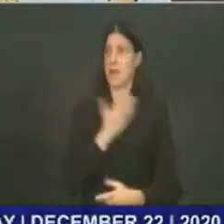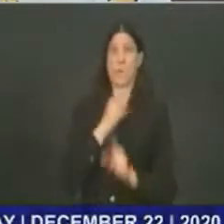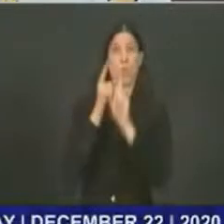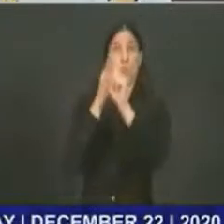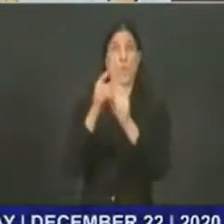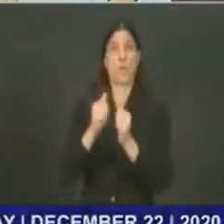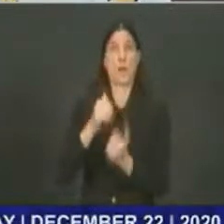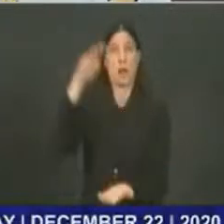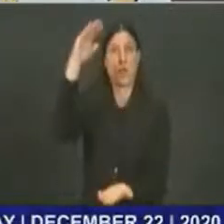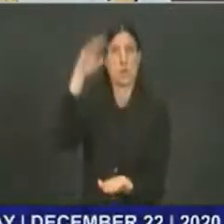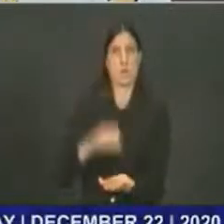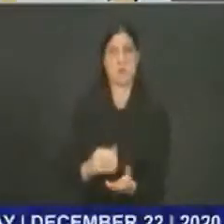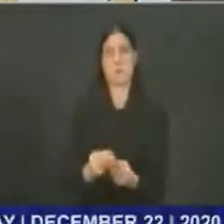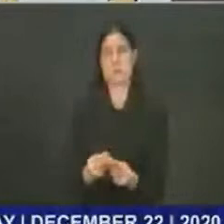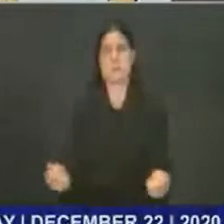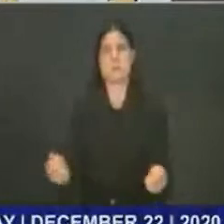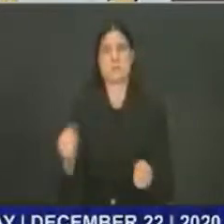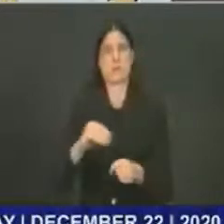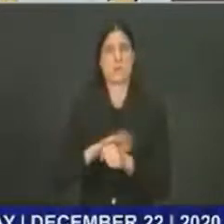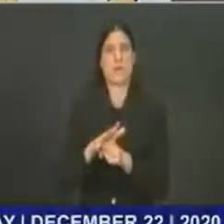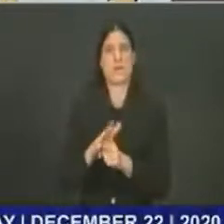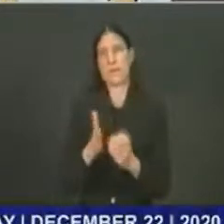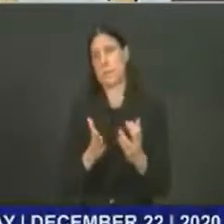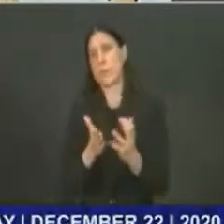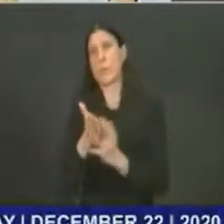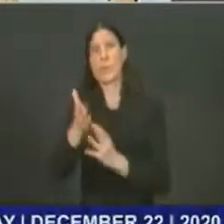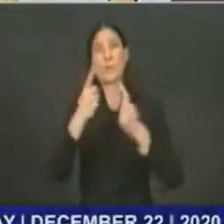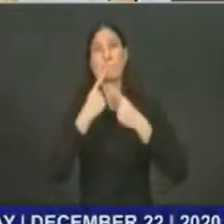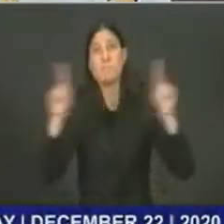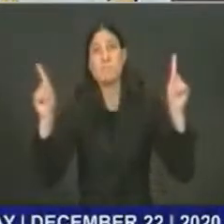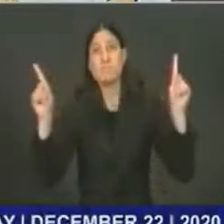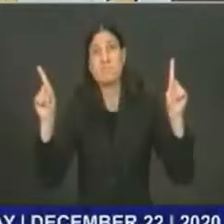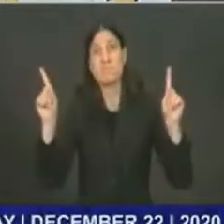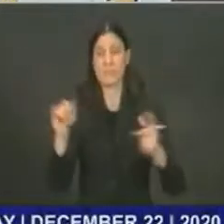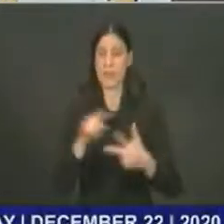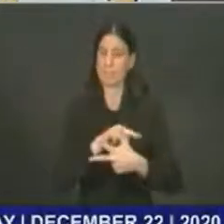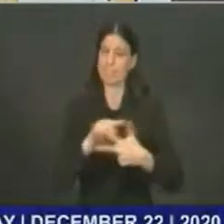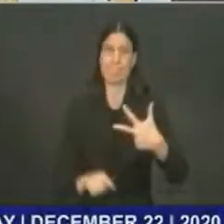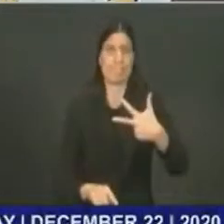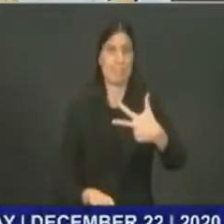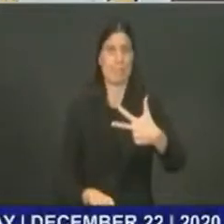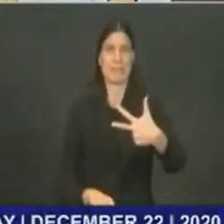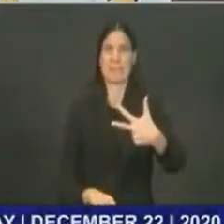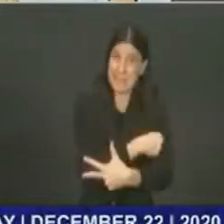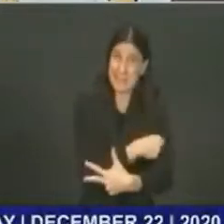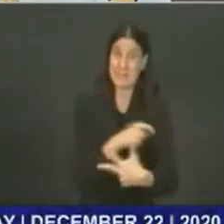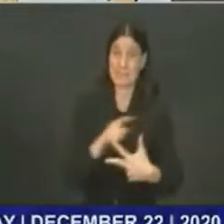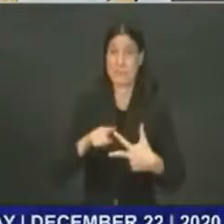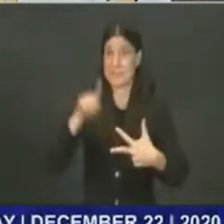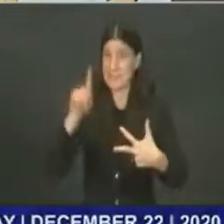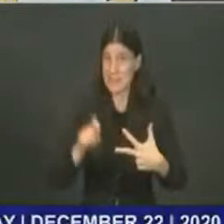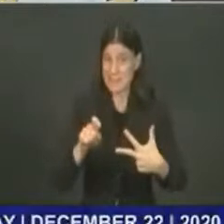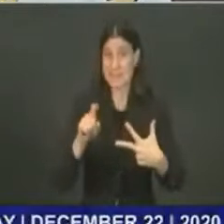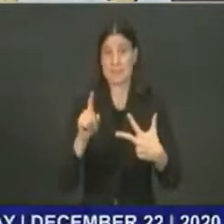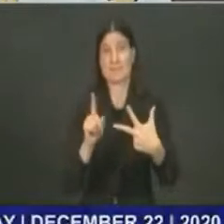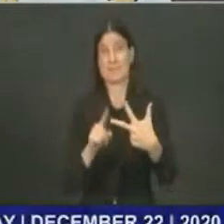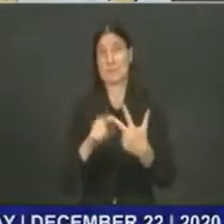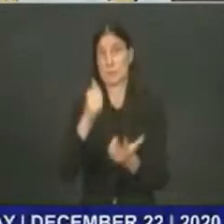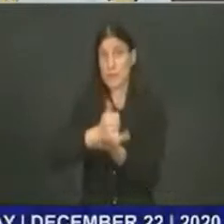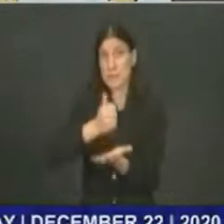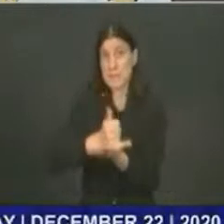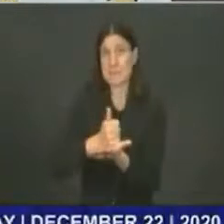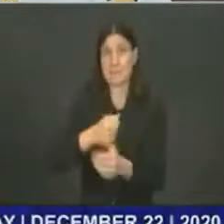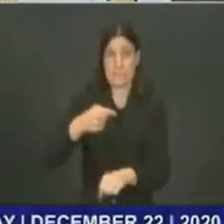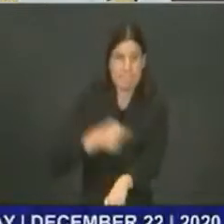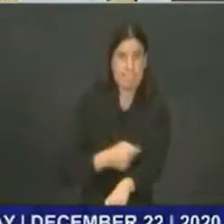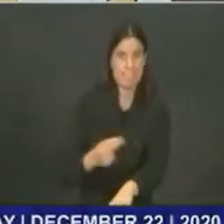end of this pandemic. These are the key ways that we are able to protect our household as we get through the